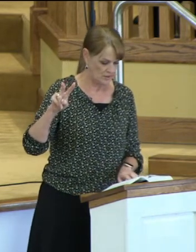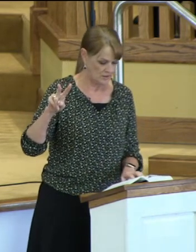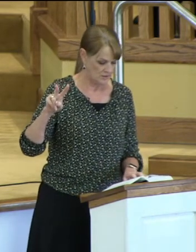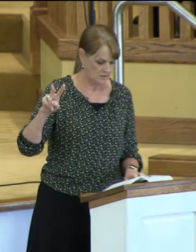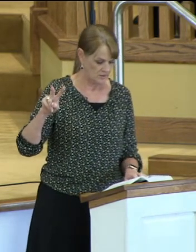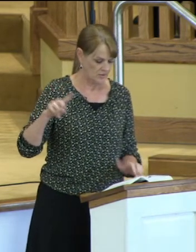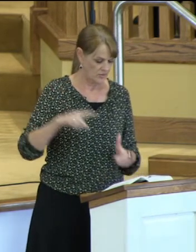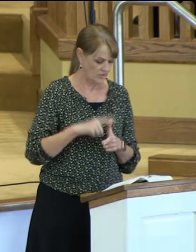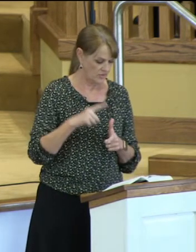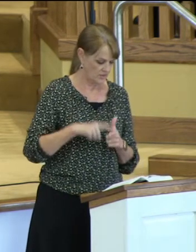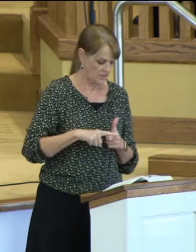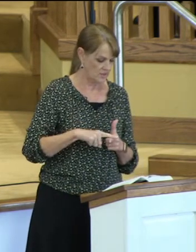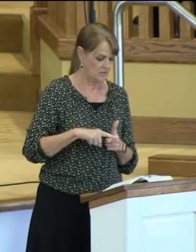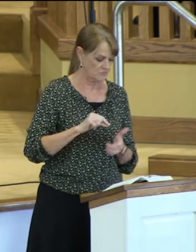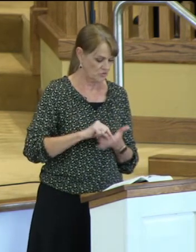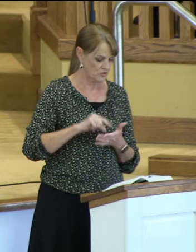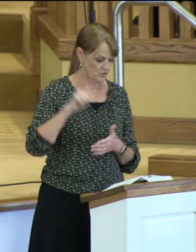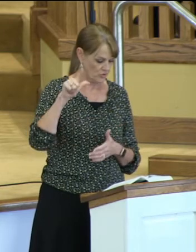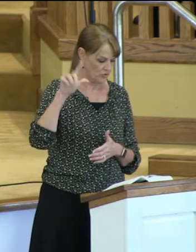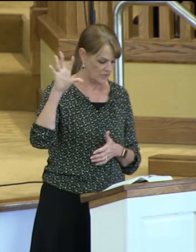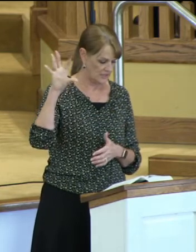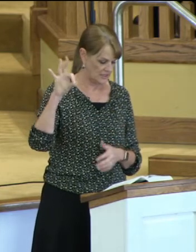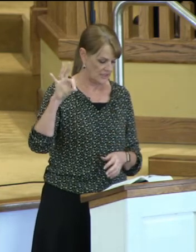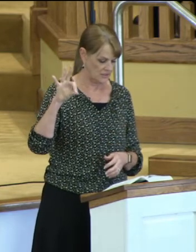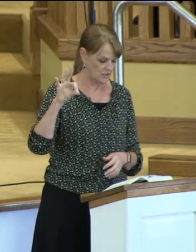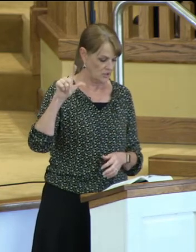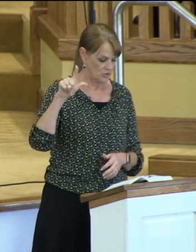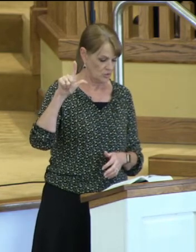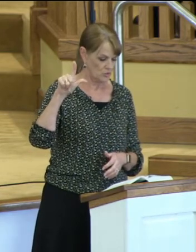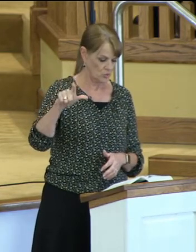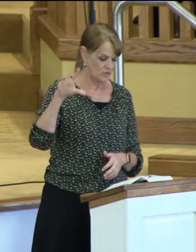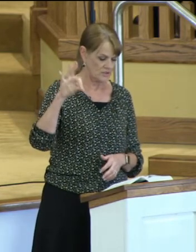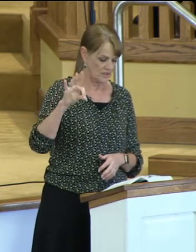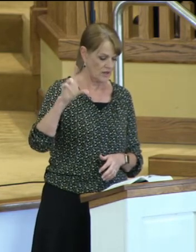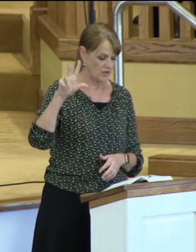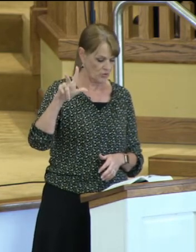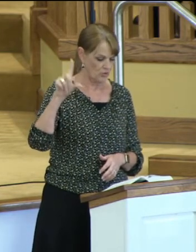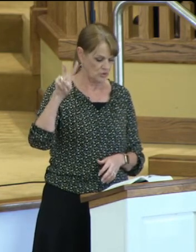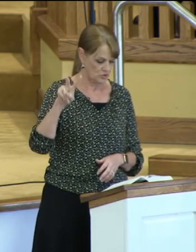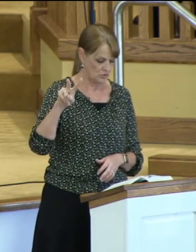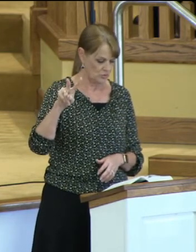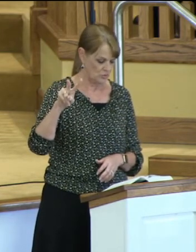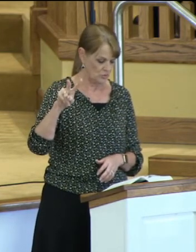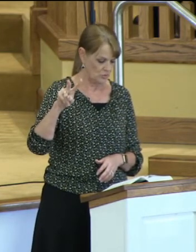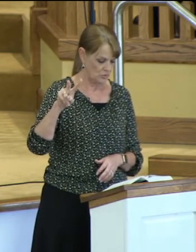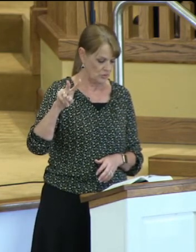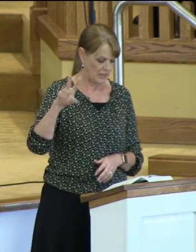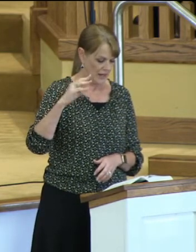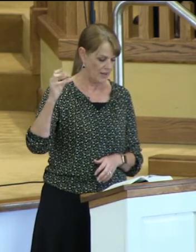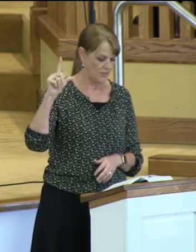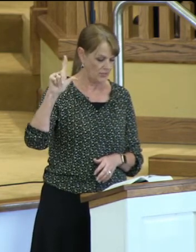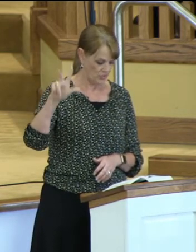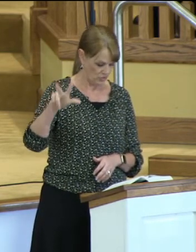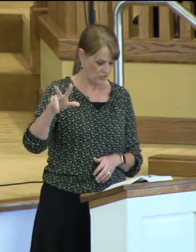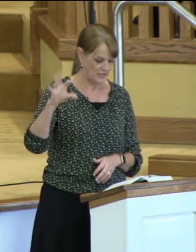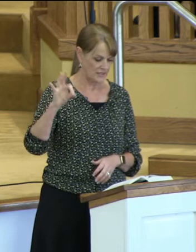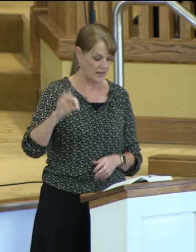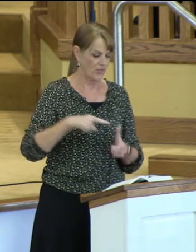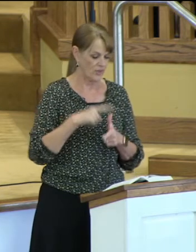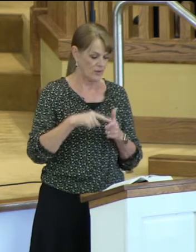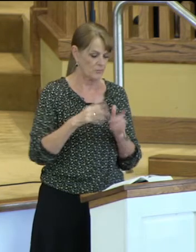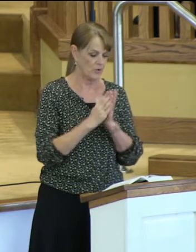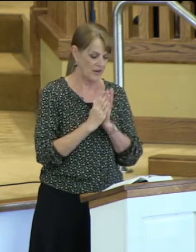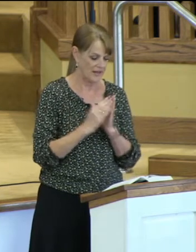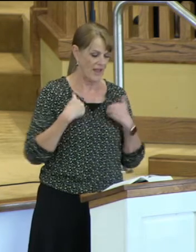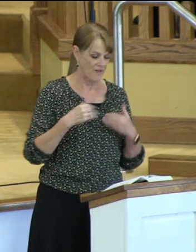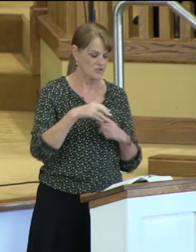32. And we'll read verse 39, okay? So 29, 32, and 39. Then we'll pray, and we'll have our